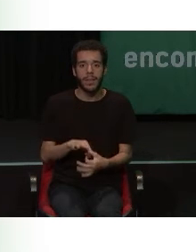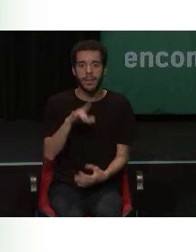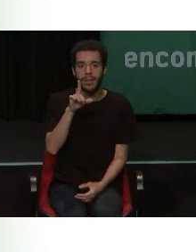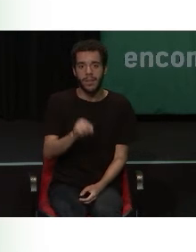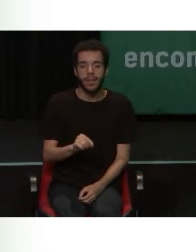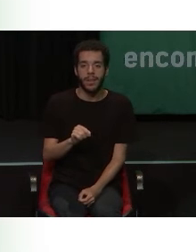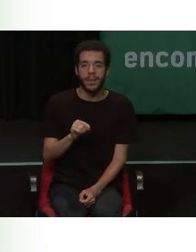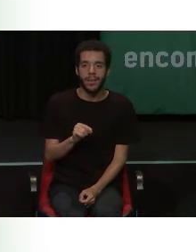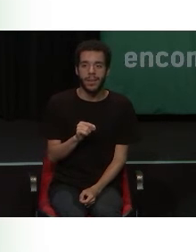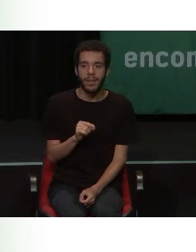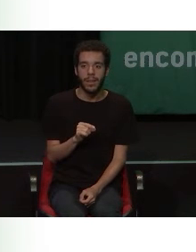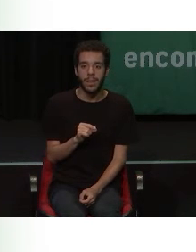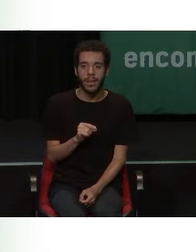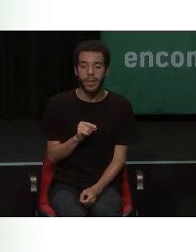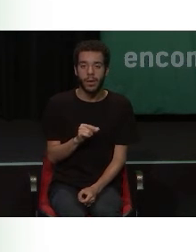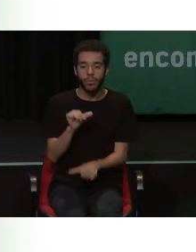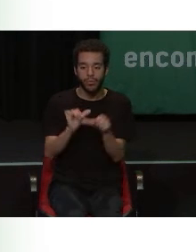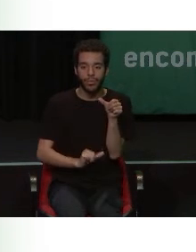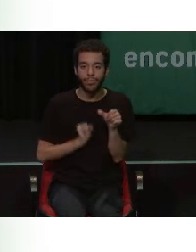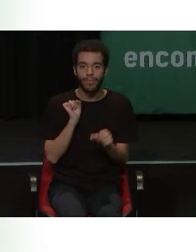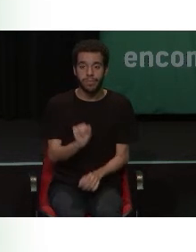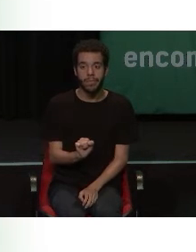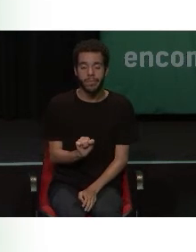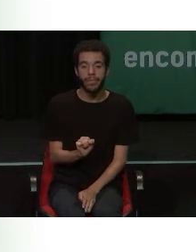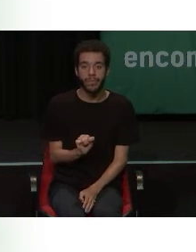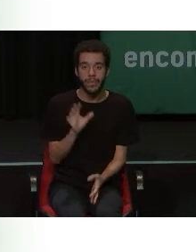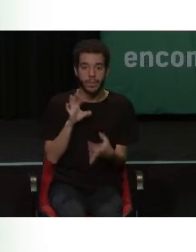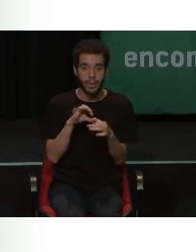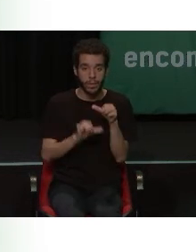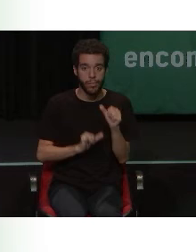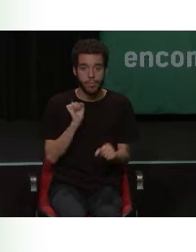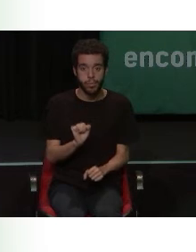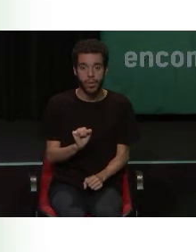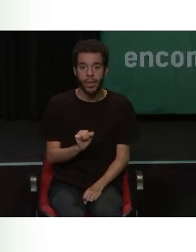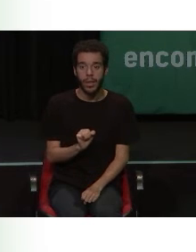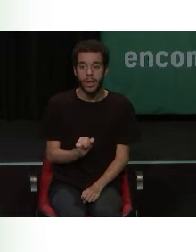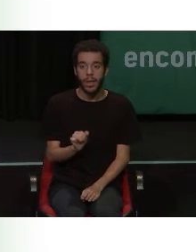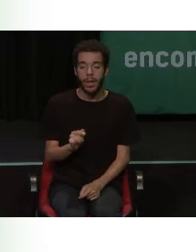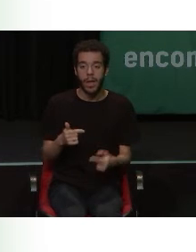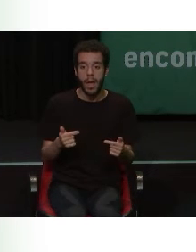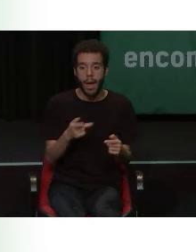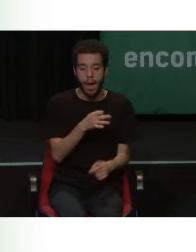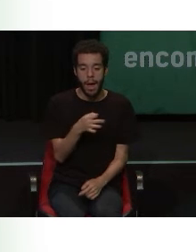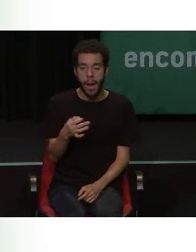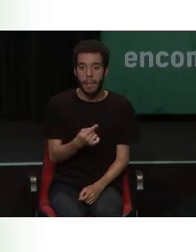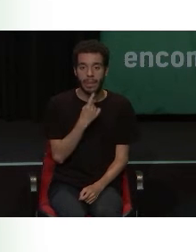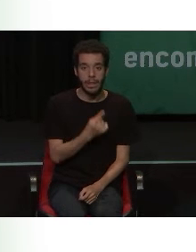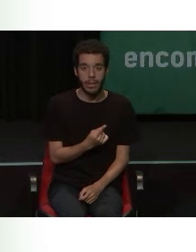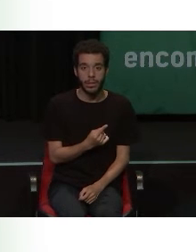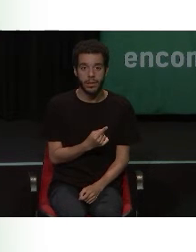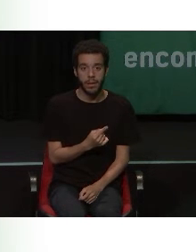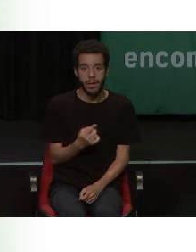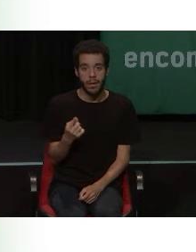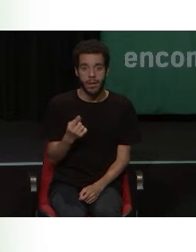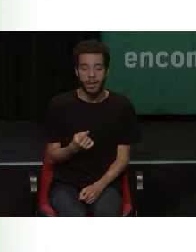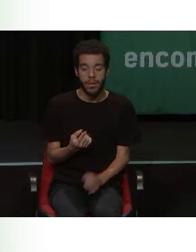The reason was o tipo de mensagem the type of que message, the type of message a própria that aplicação the transmite. app E, portanto, nós temos